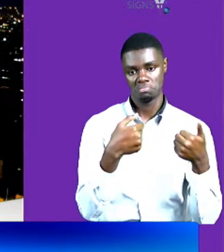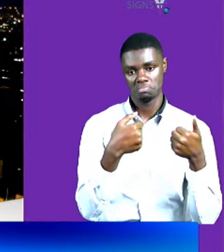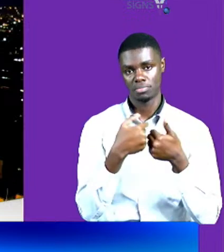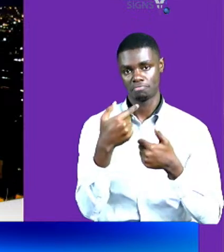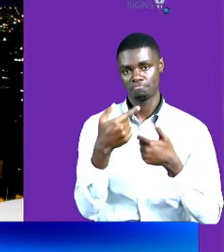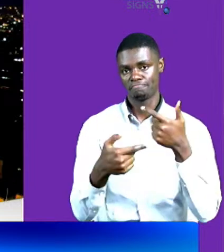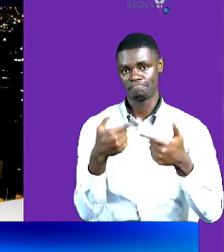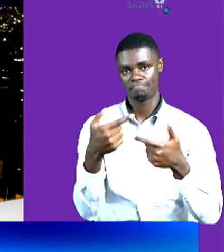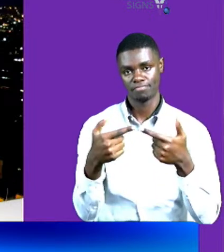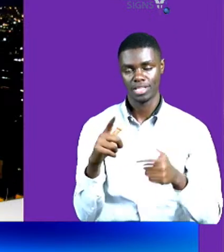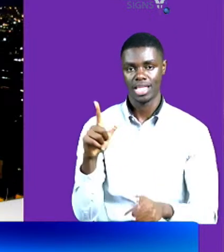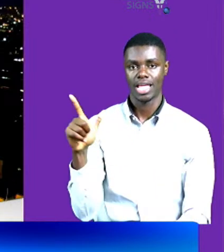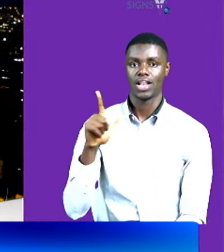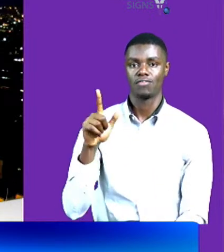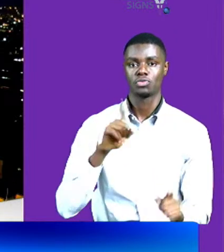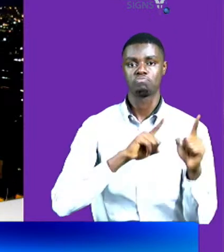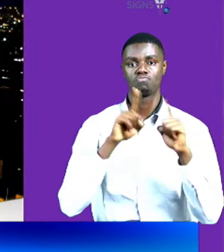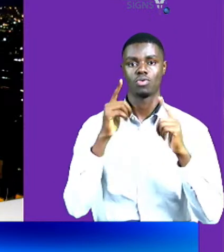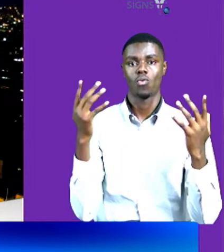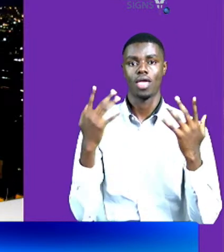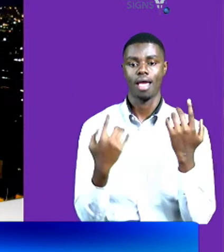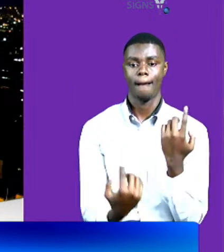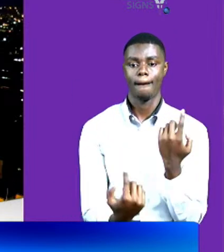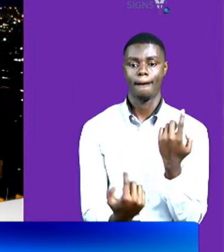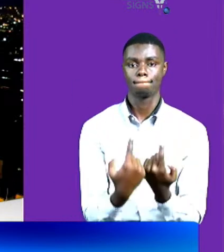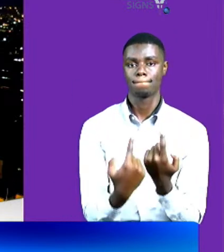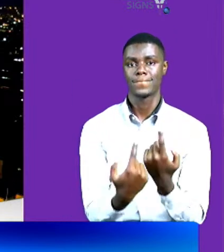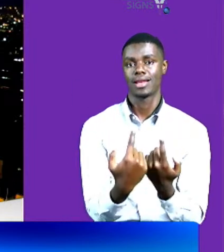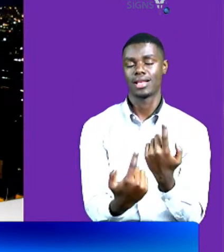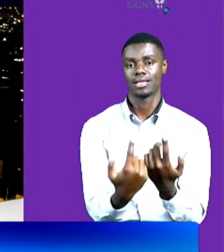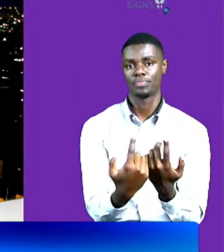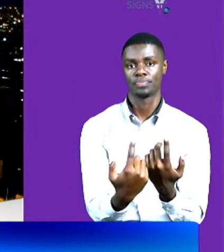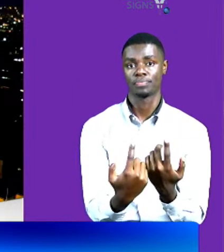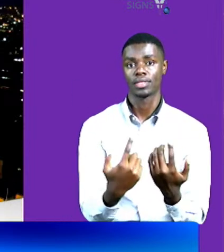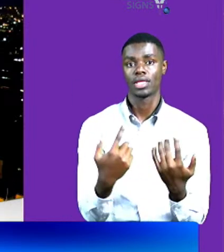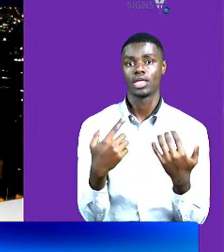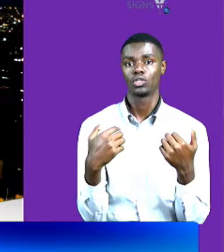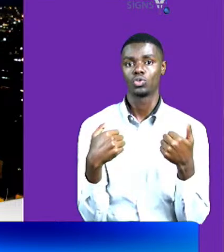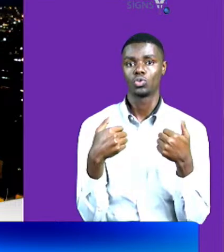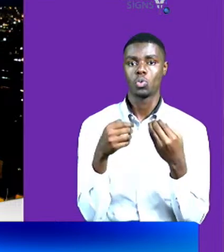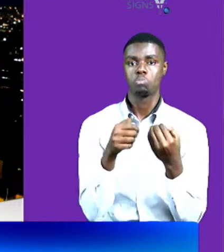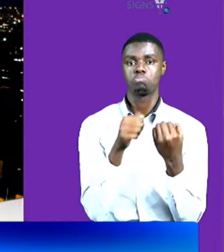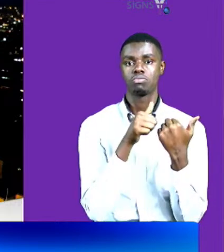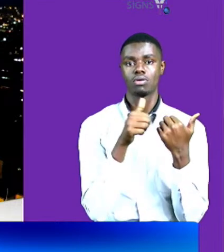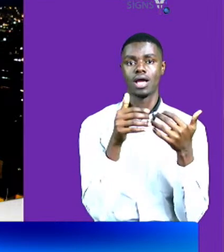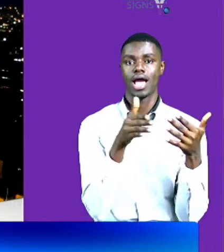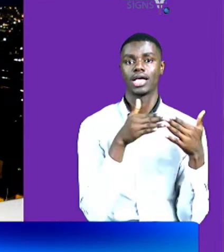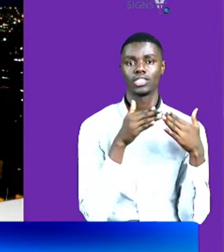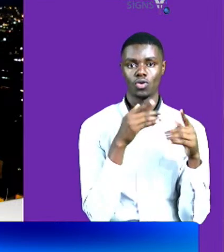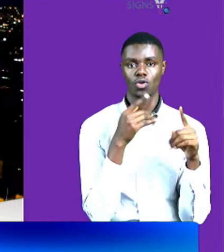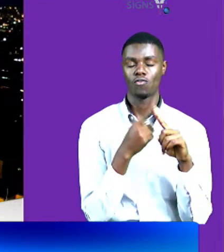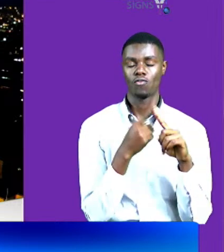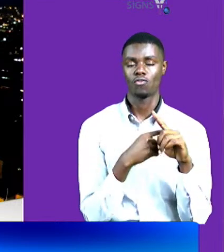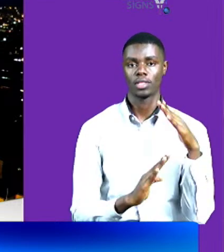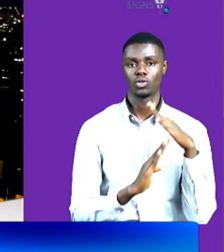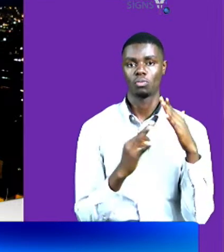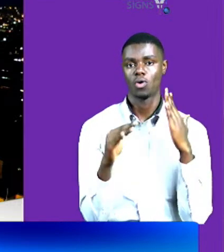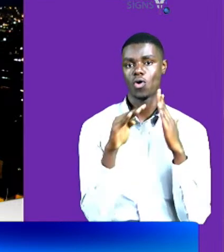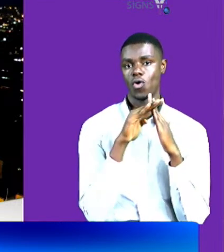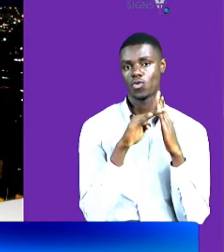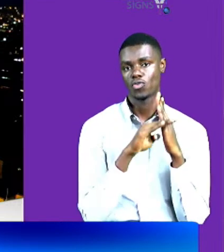and Liverpool will be travelling to Burnley in a bid to oust Arsenal on top of the